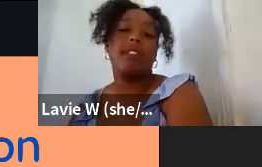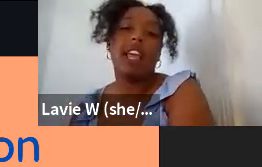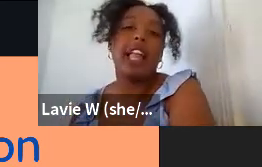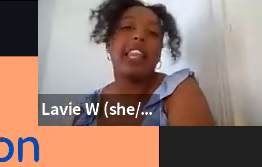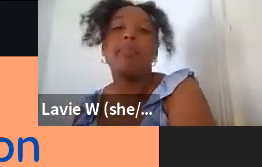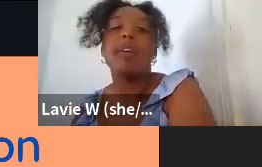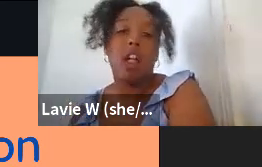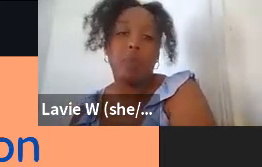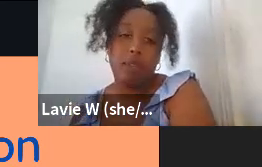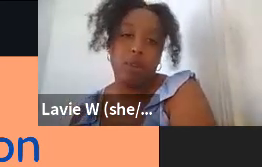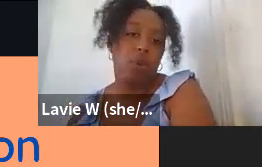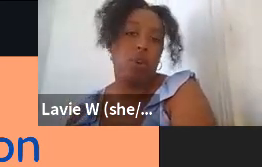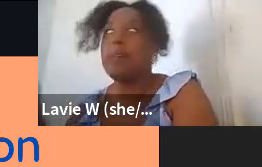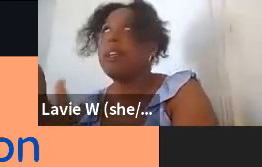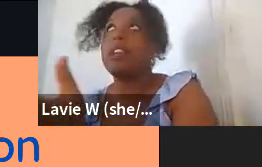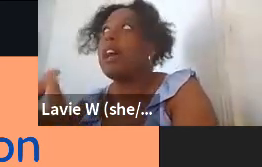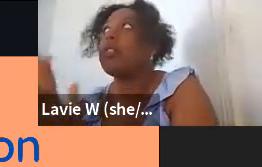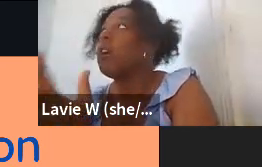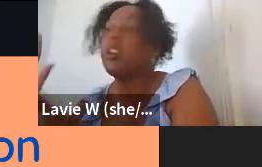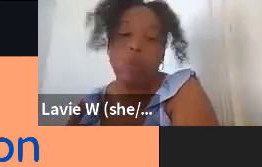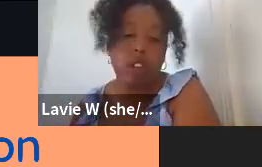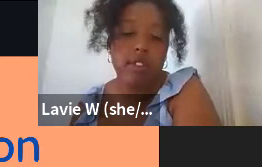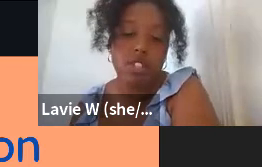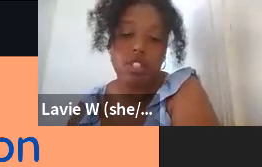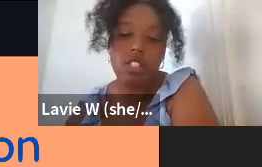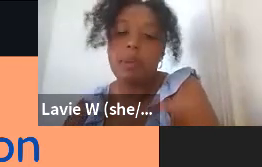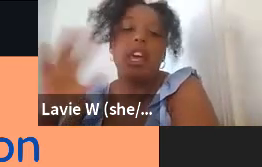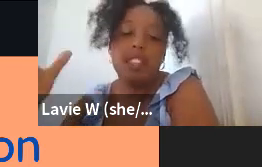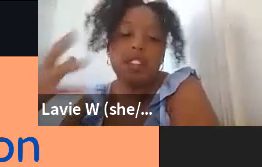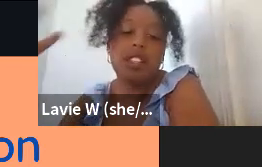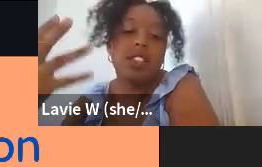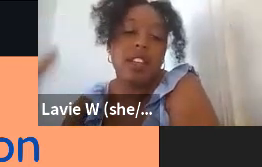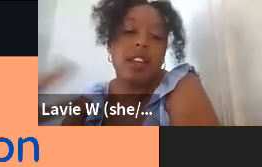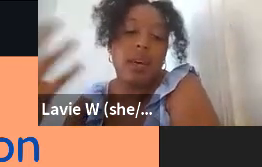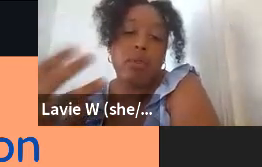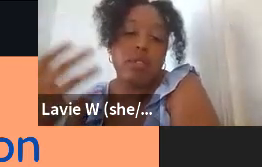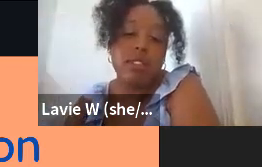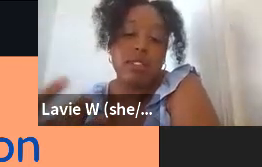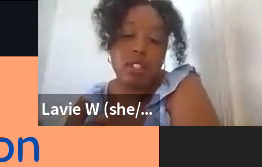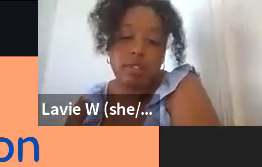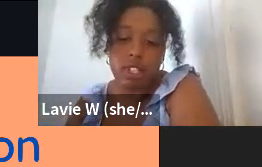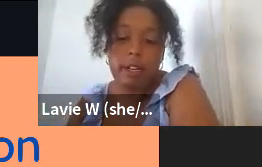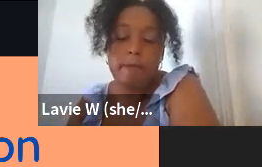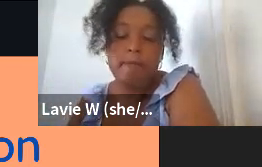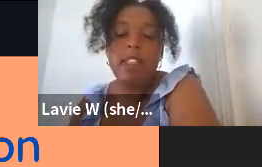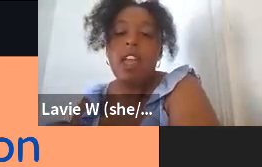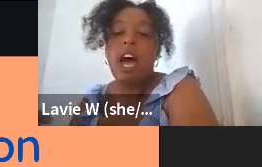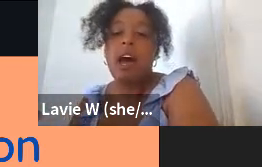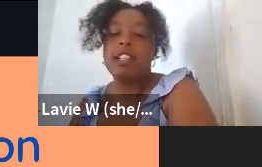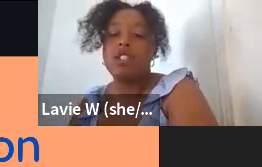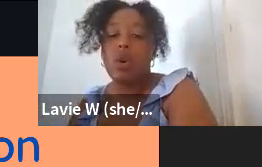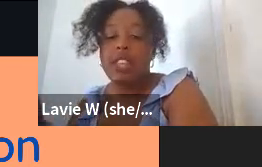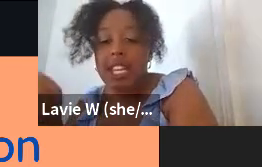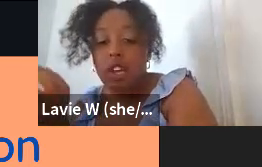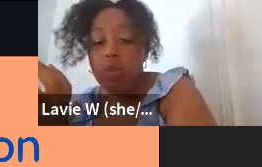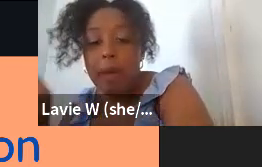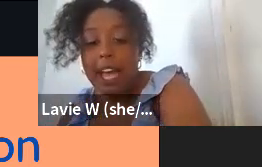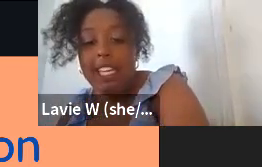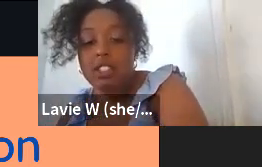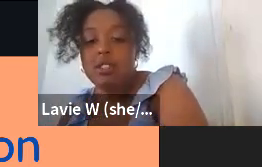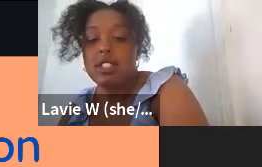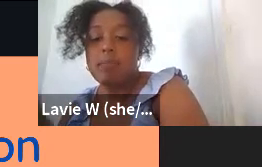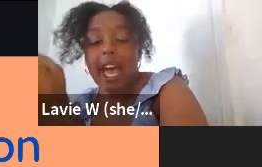if, like, let me help you or let me, I don't know what the conversation is, but there's a process of discovery. And so then it